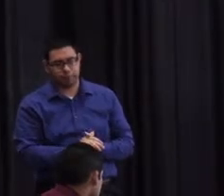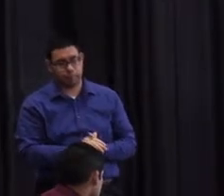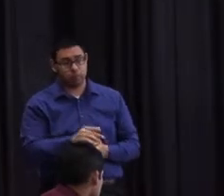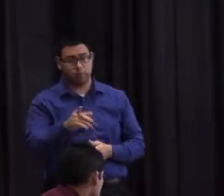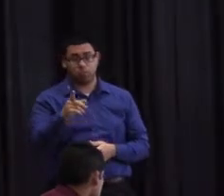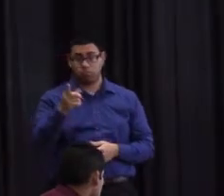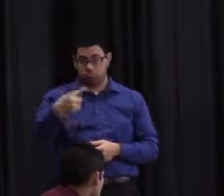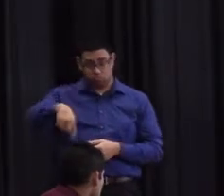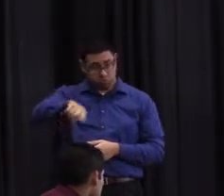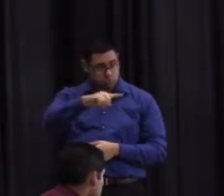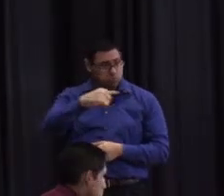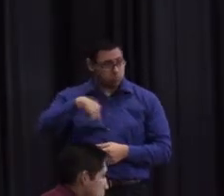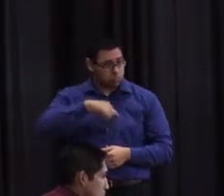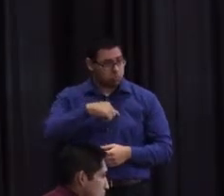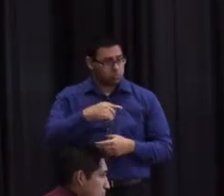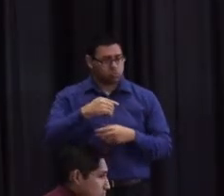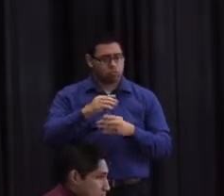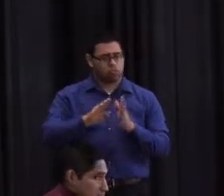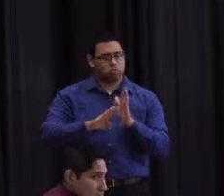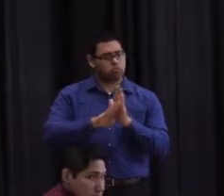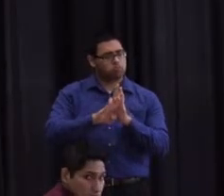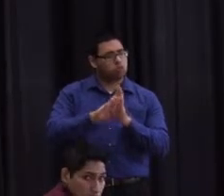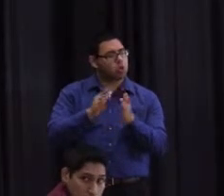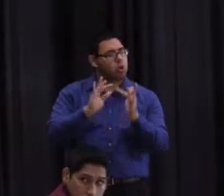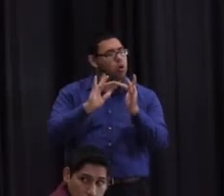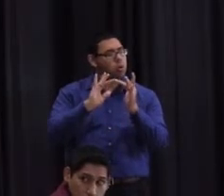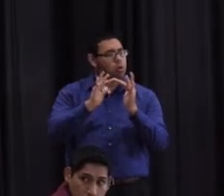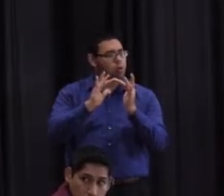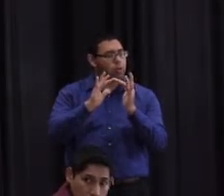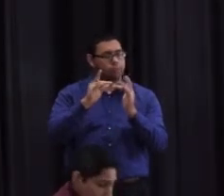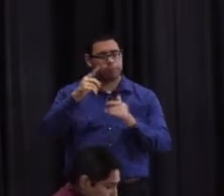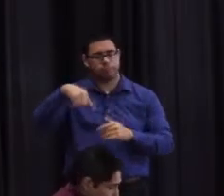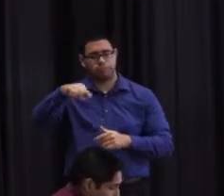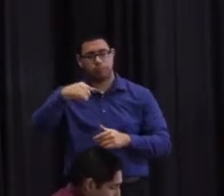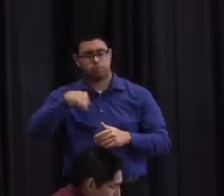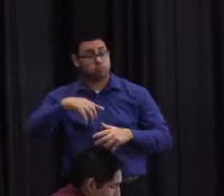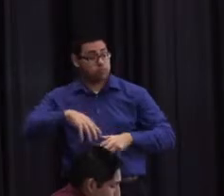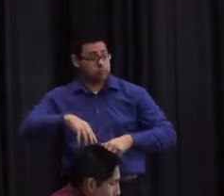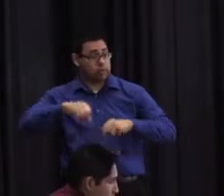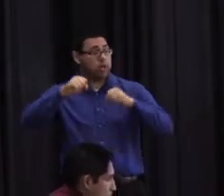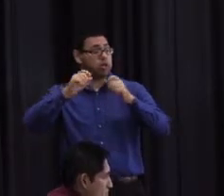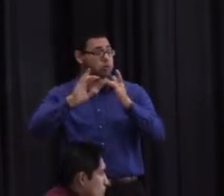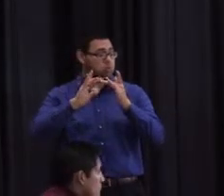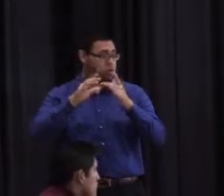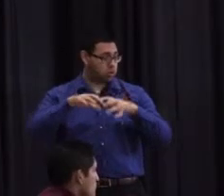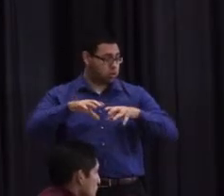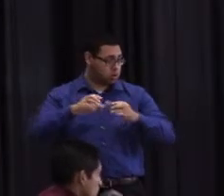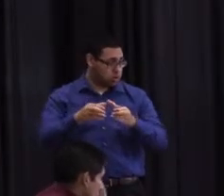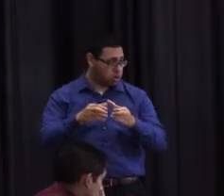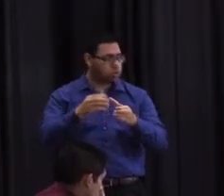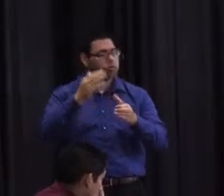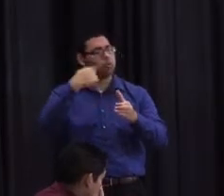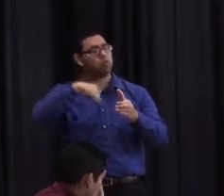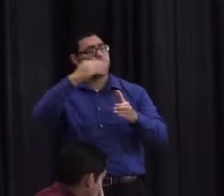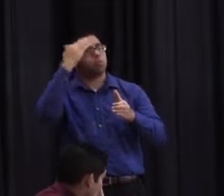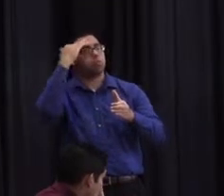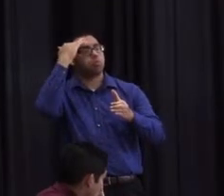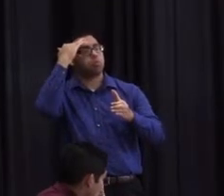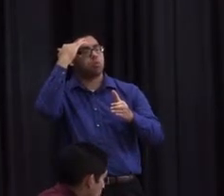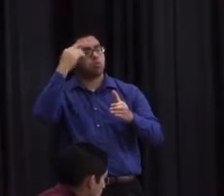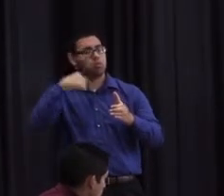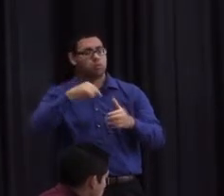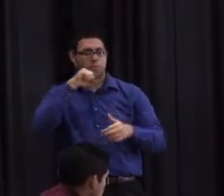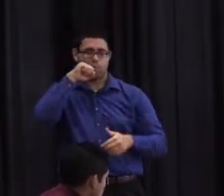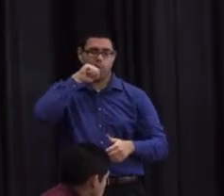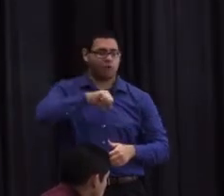Those of us who develop online, those of us who have taken online courses, know how much we